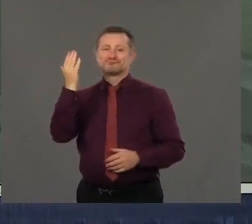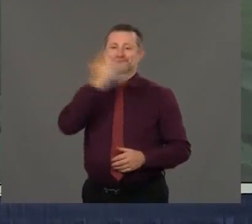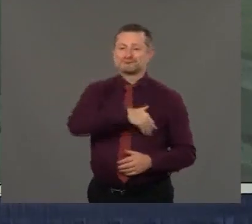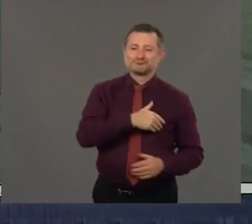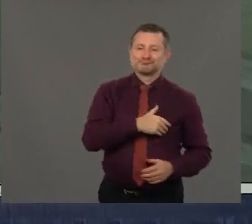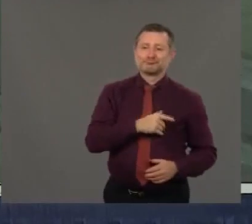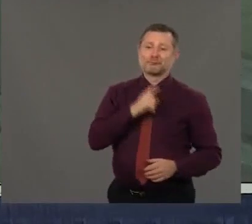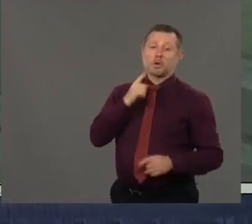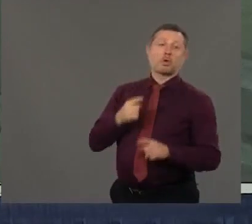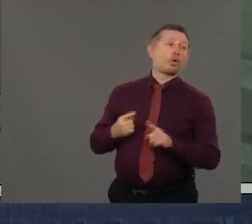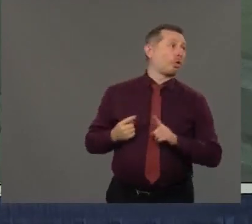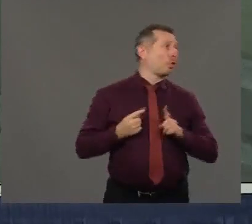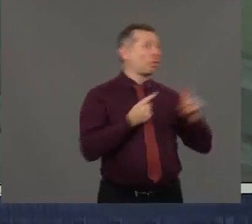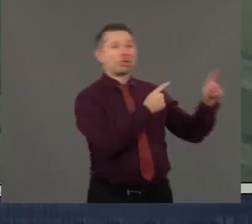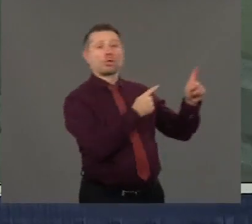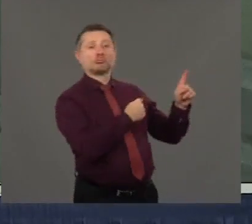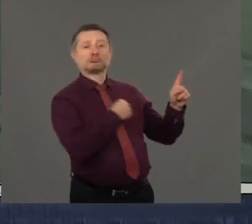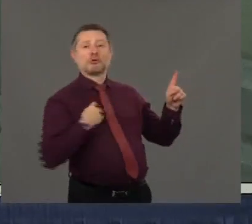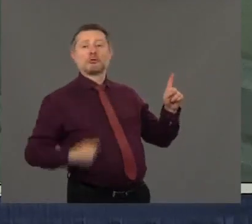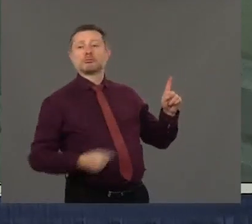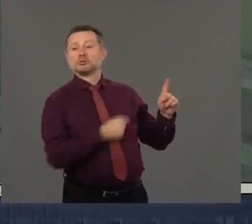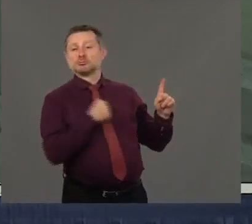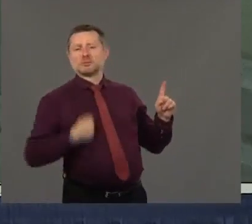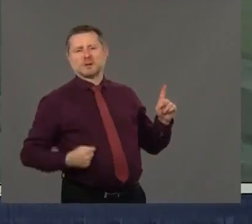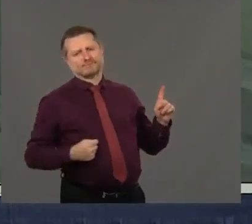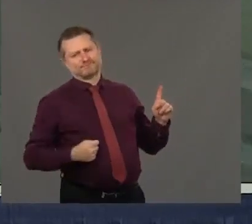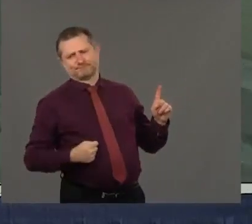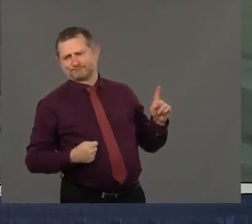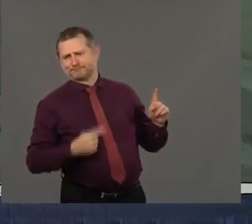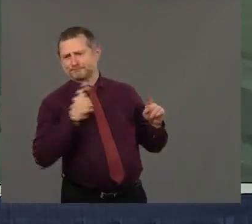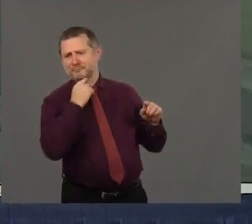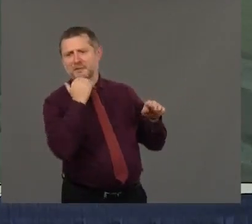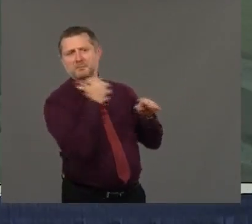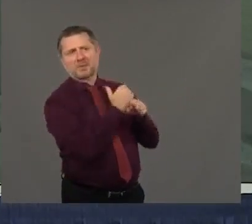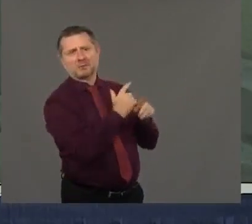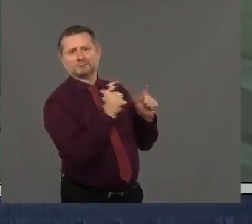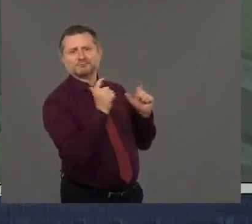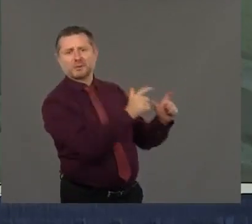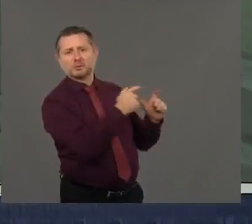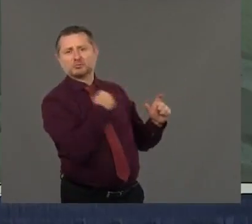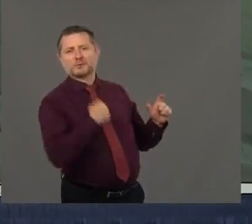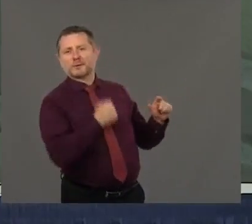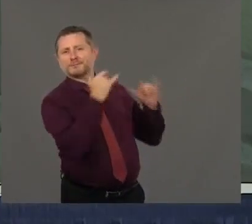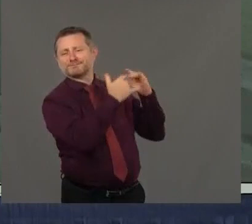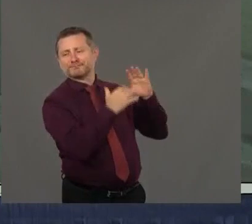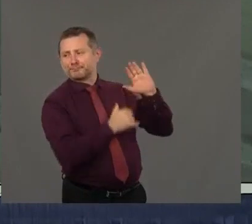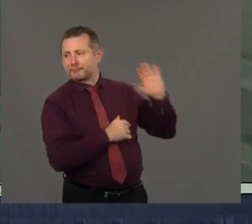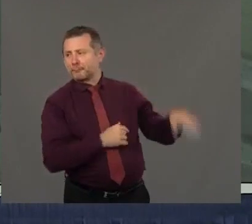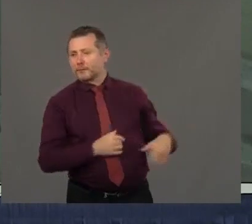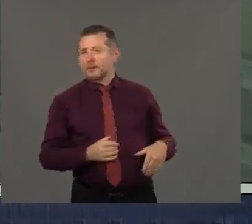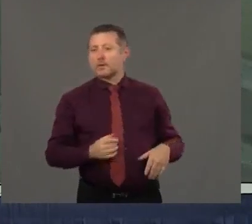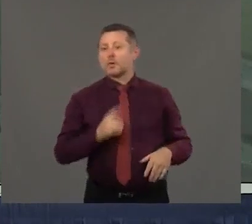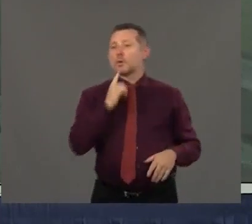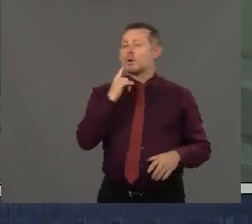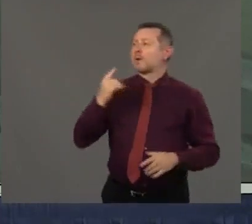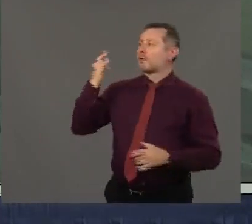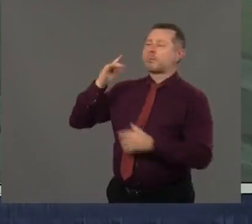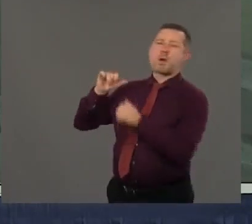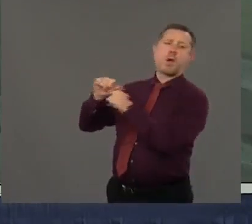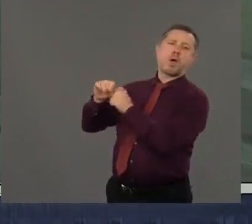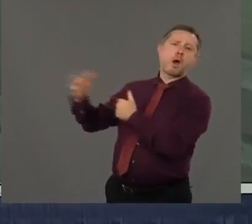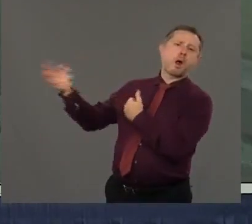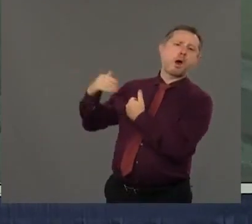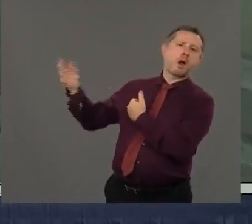virus, China virus, China virus, China travel ban. Forget the China travel ban. It was in Europe. And they literally